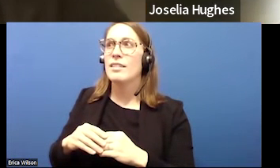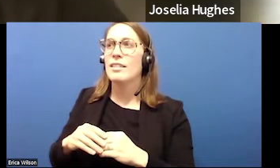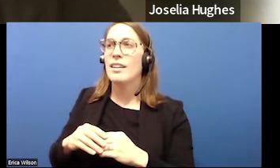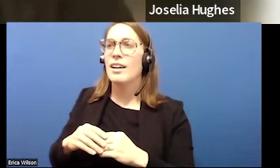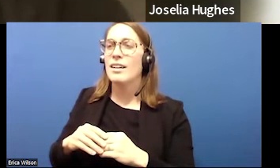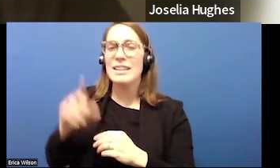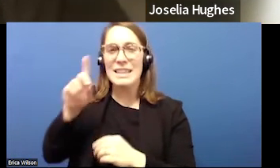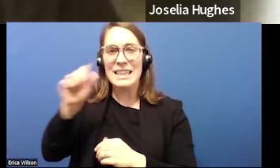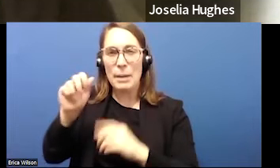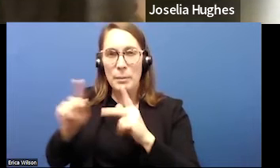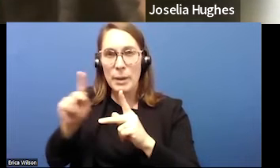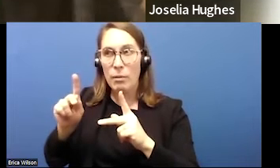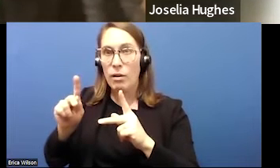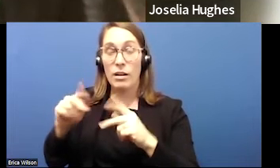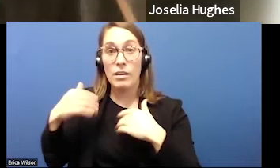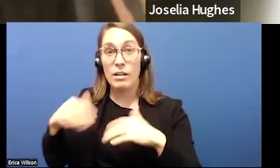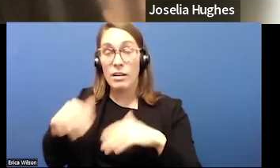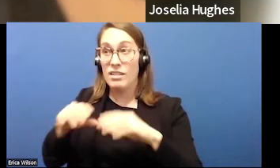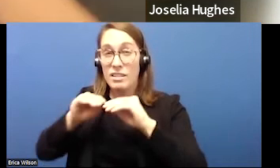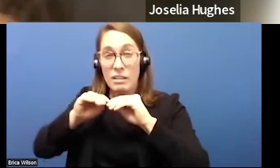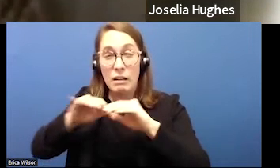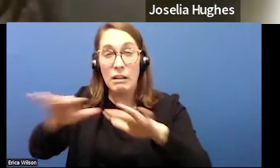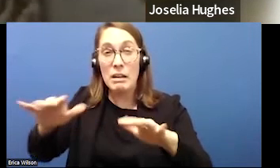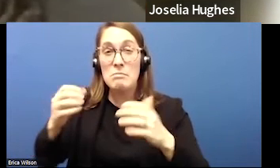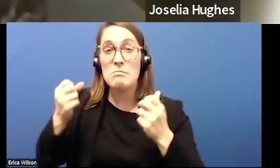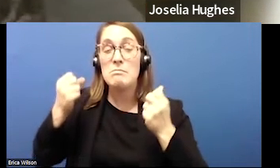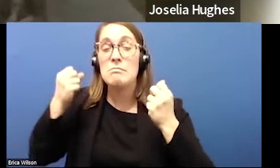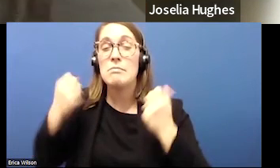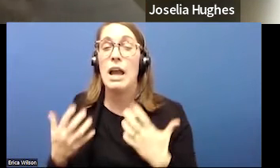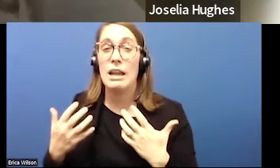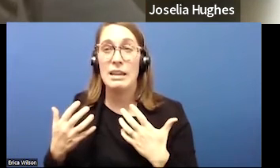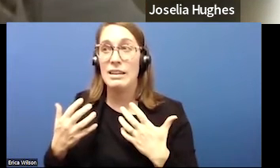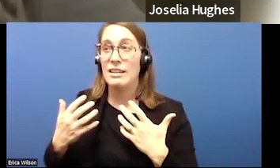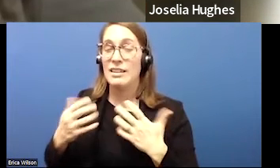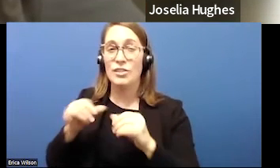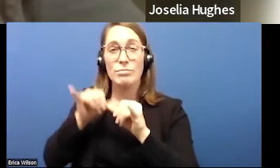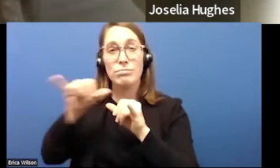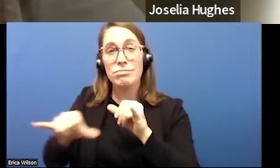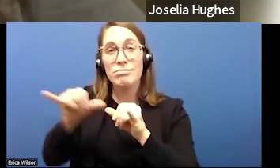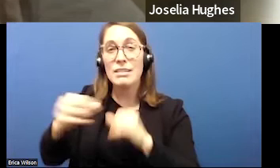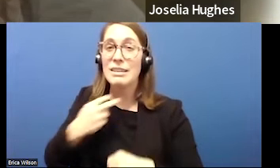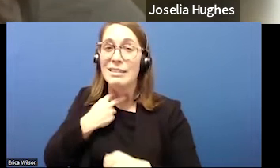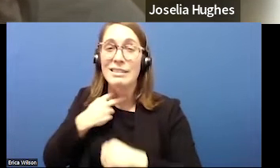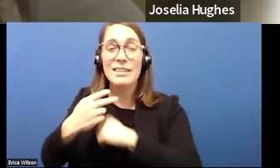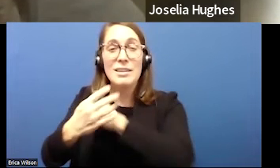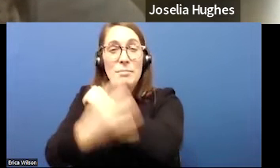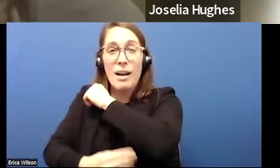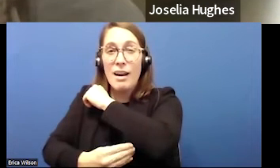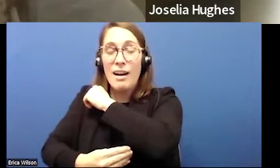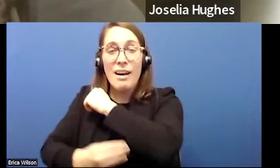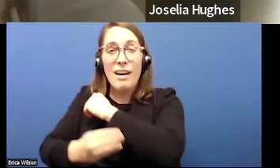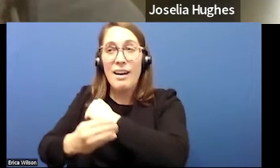impoverishment of disabled people due to SSI requirements,